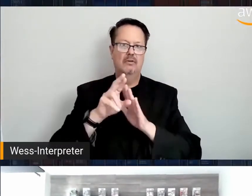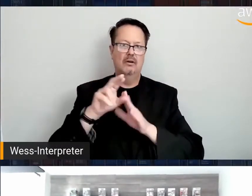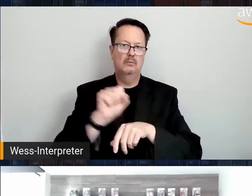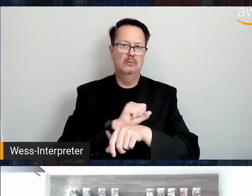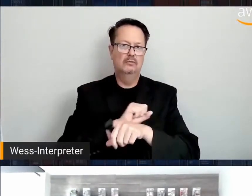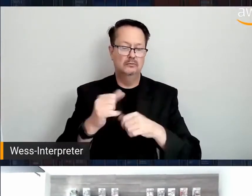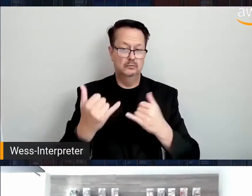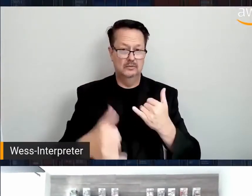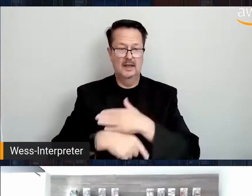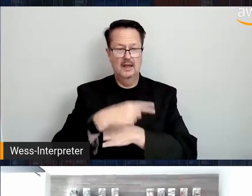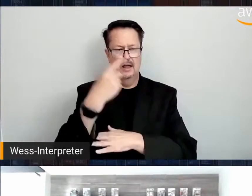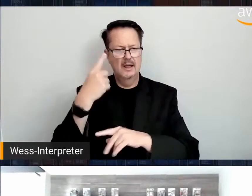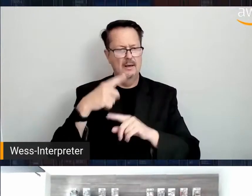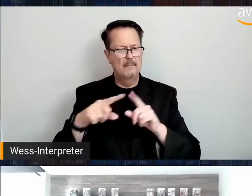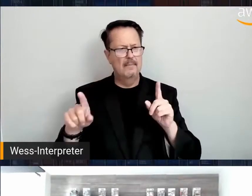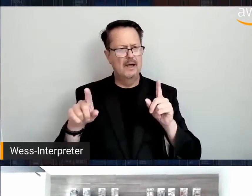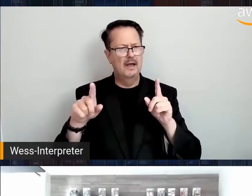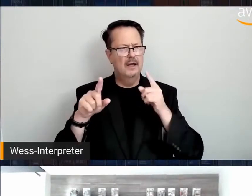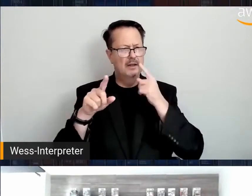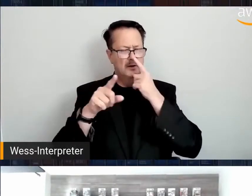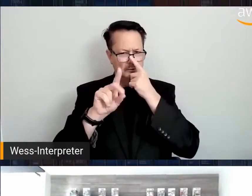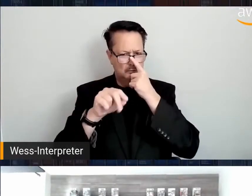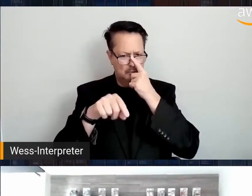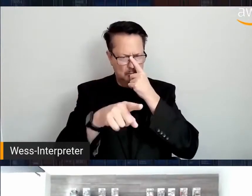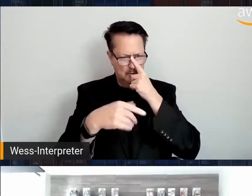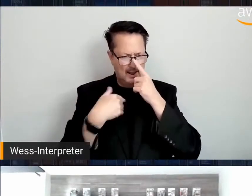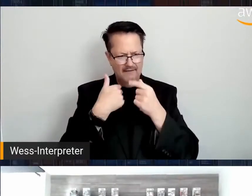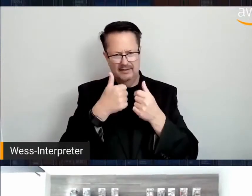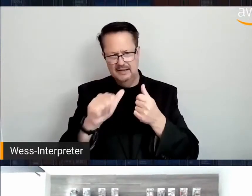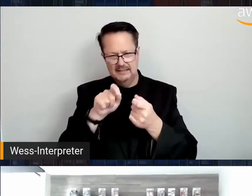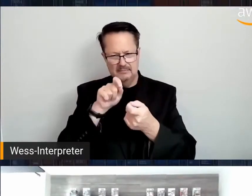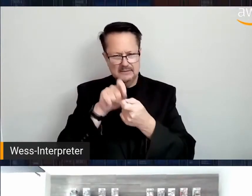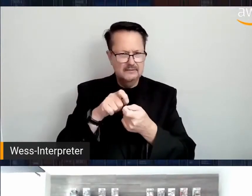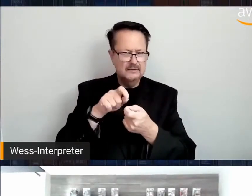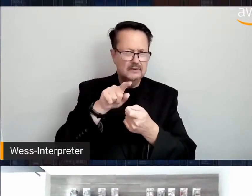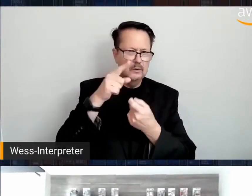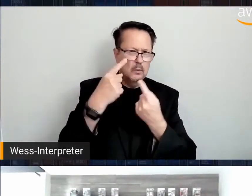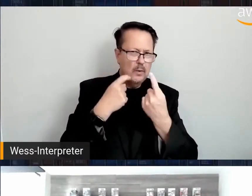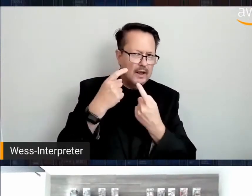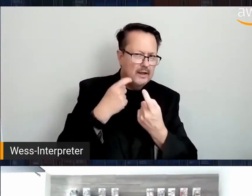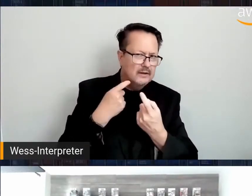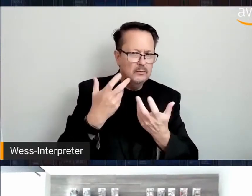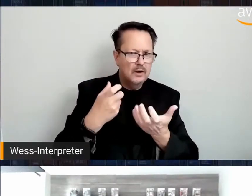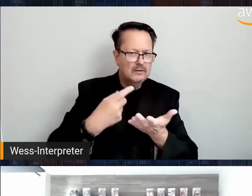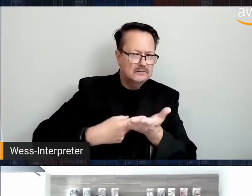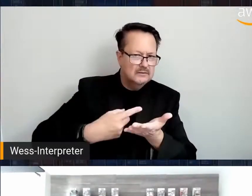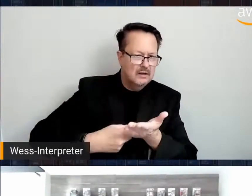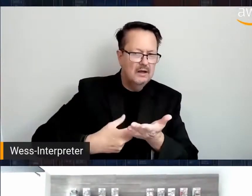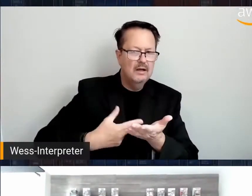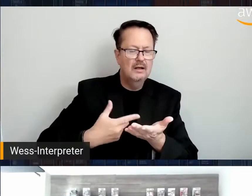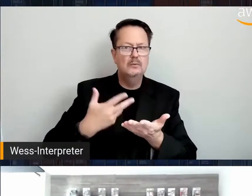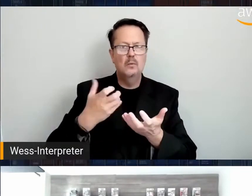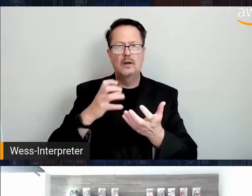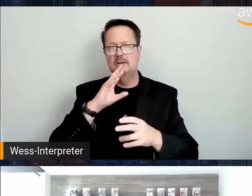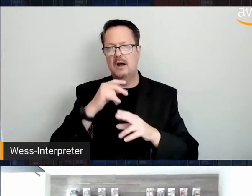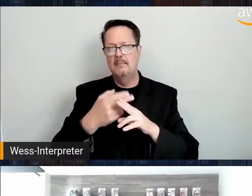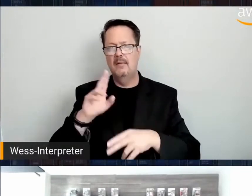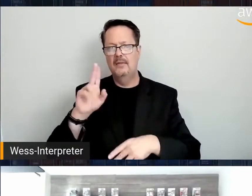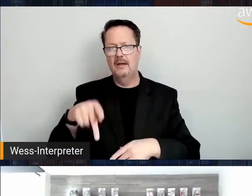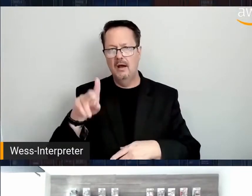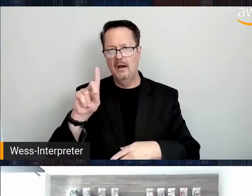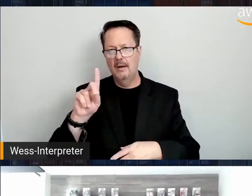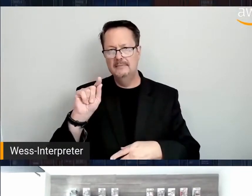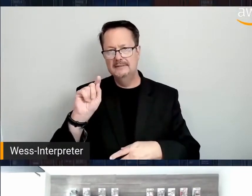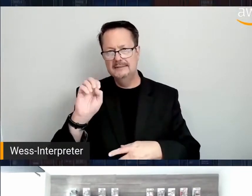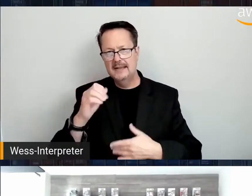that, do you have any particular questions that you want to discuss or you want us to go over? Should we talk about the update process? Do you want to go